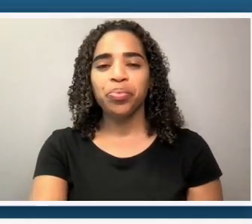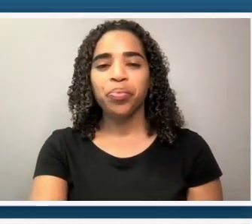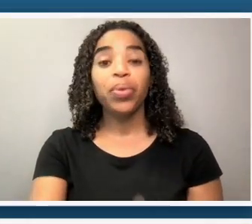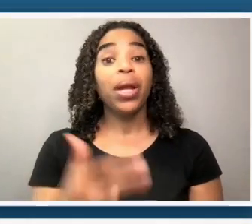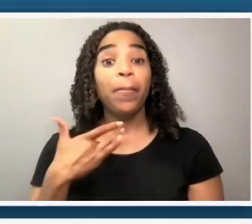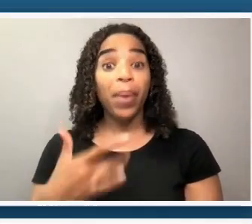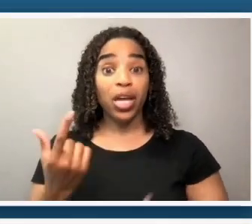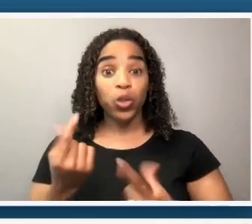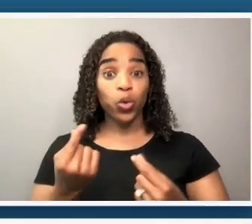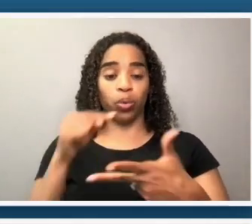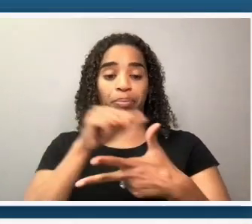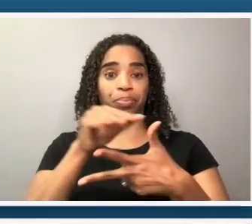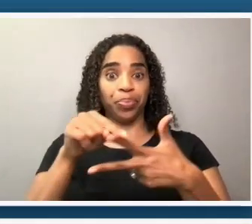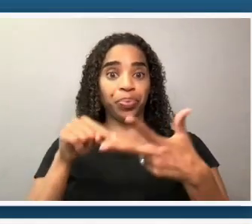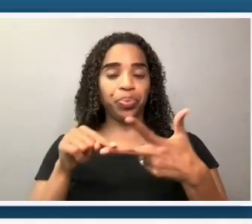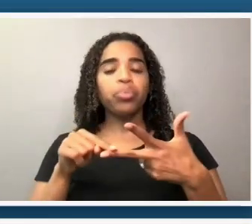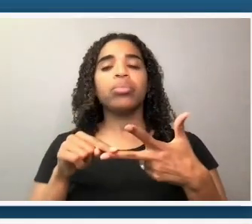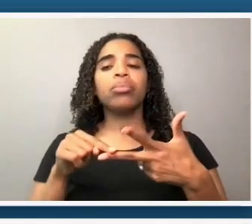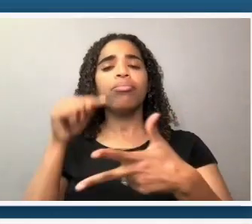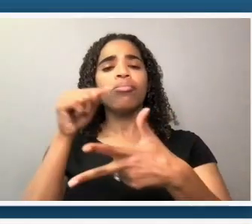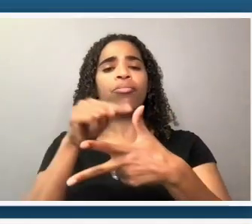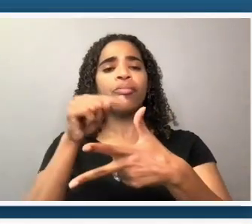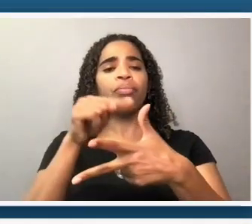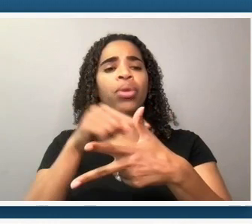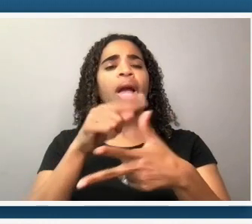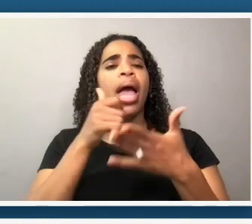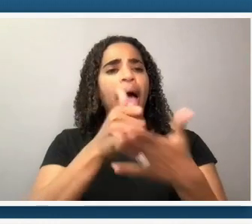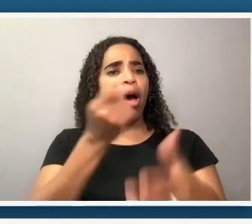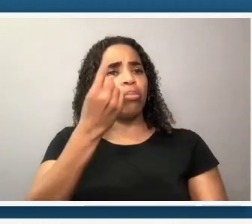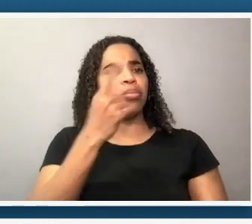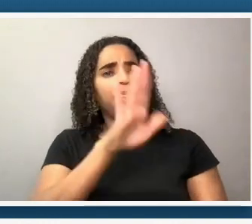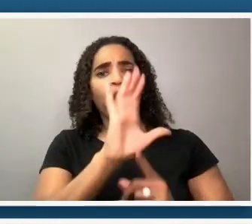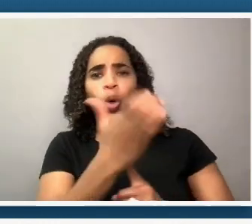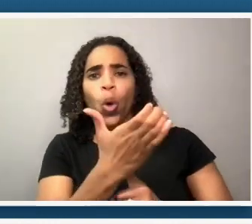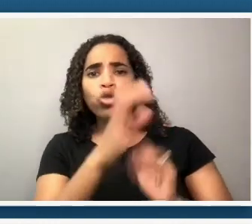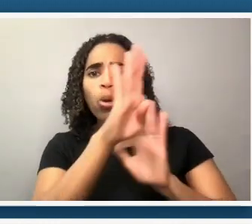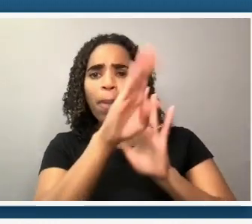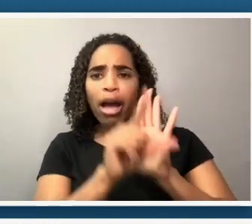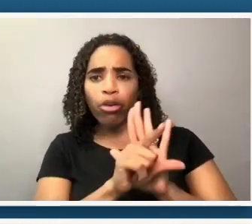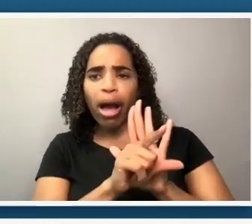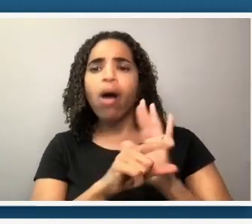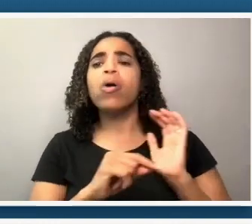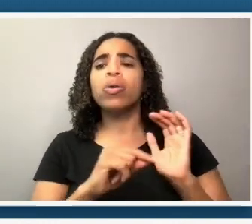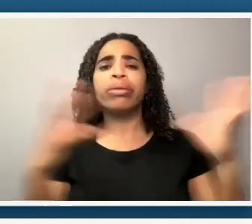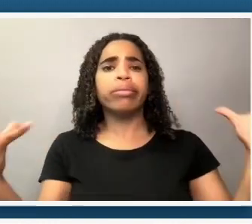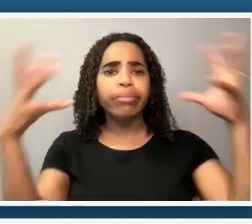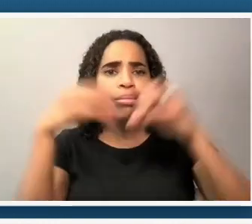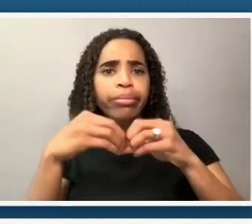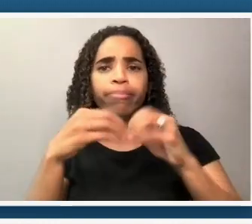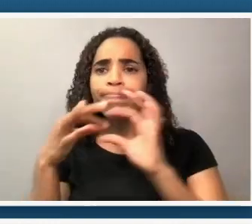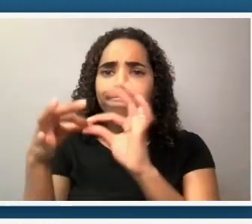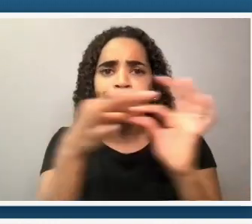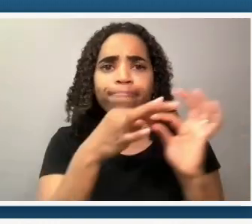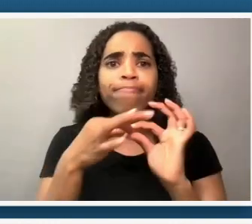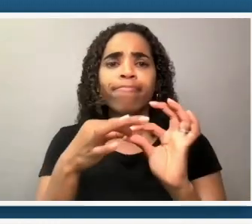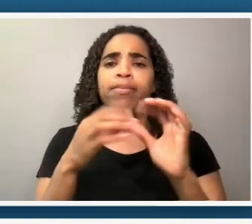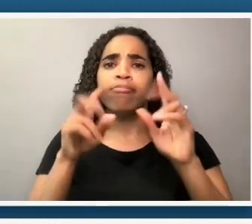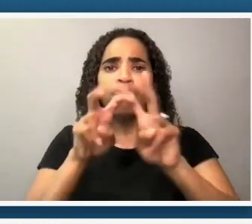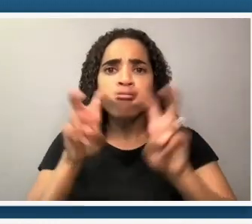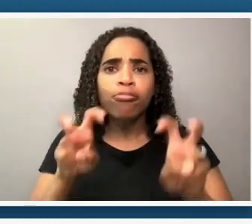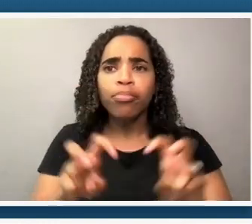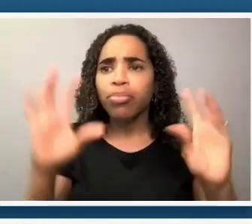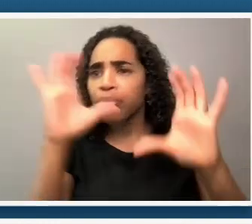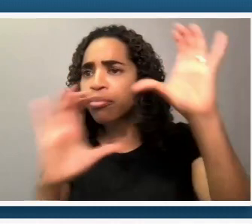help center students' cultural backgrounds and ethnocenters in all of our explorations, to